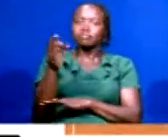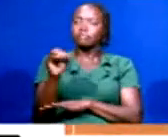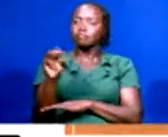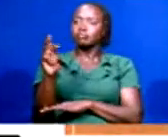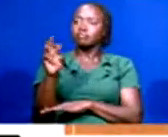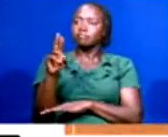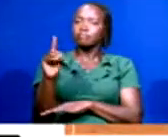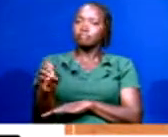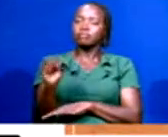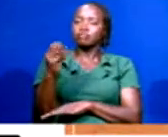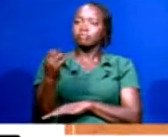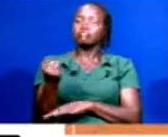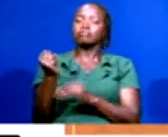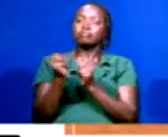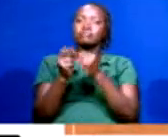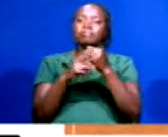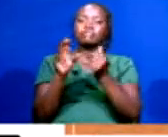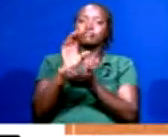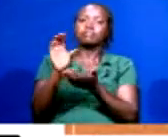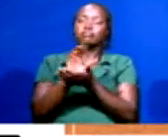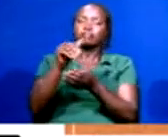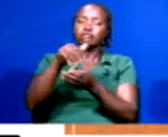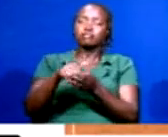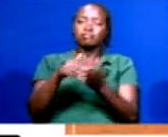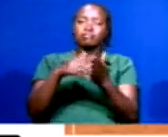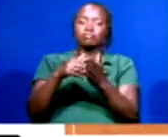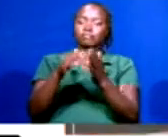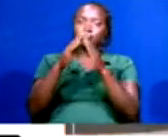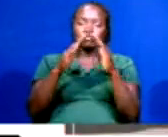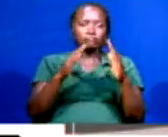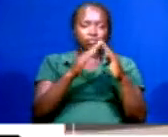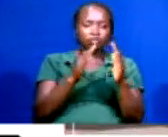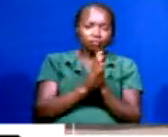517 centers, including vulnerable households and IDPs.